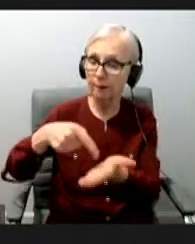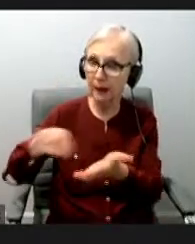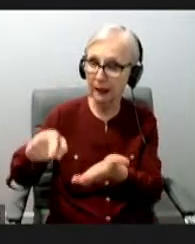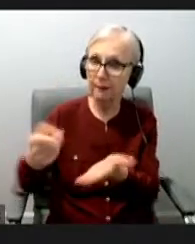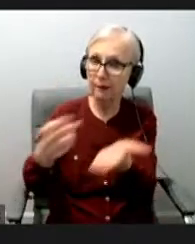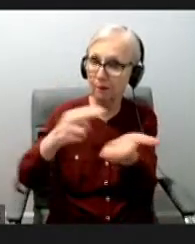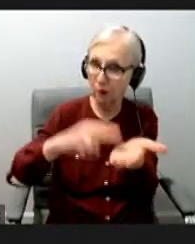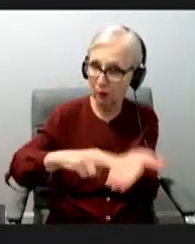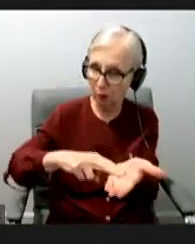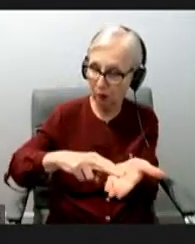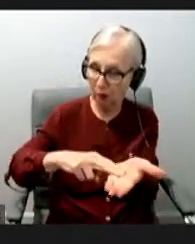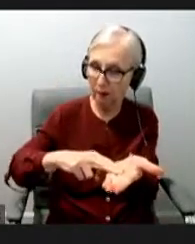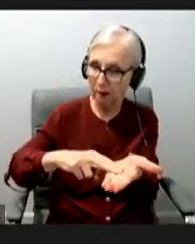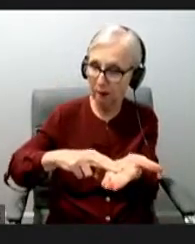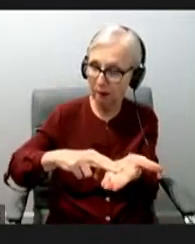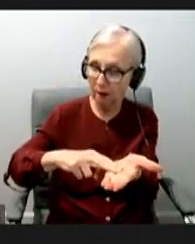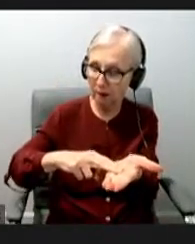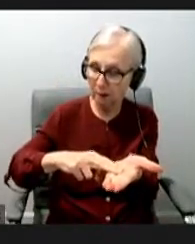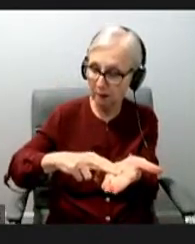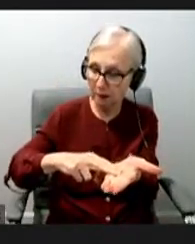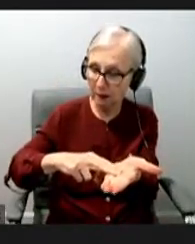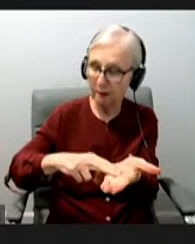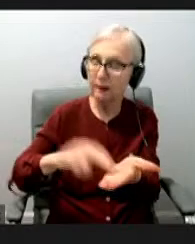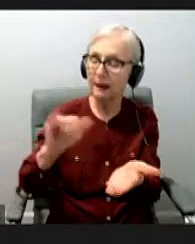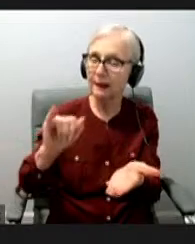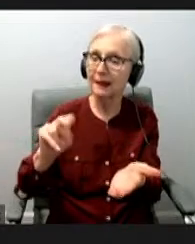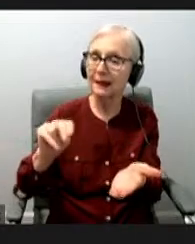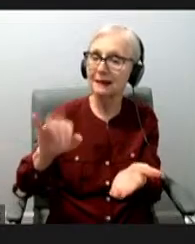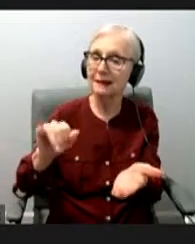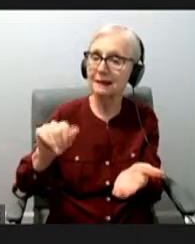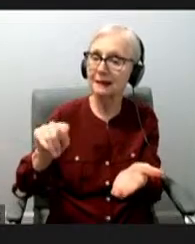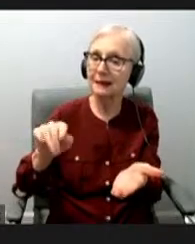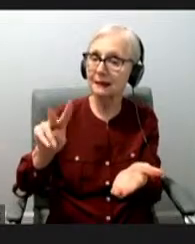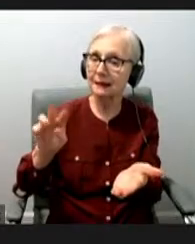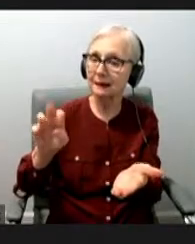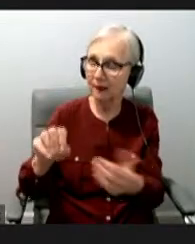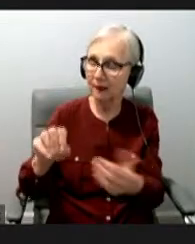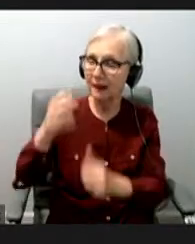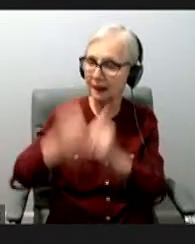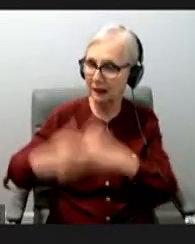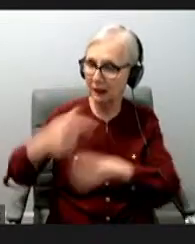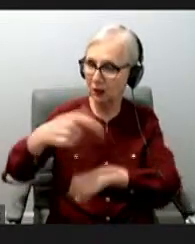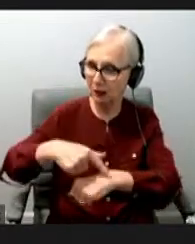then ongoing incentives each time a test is conducted.